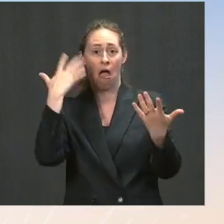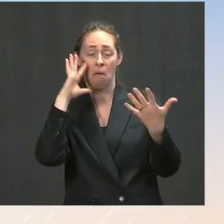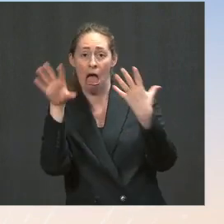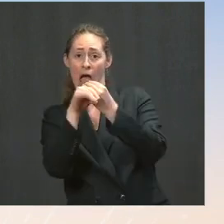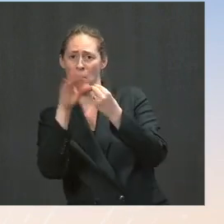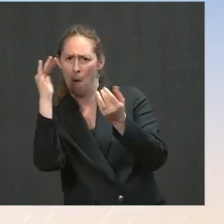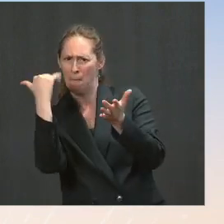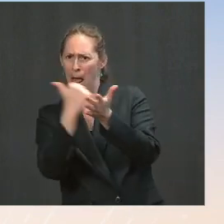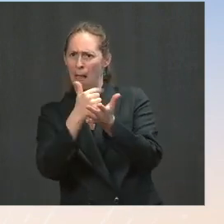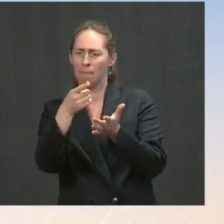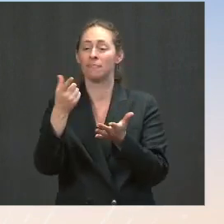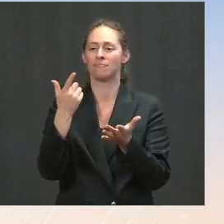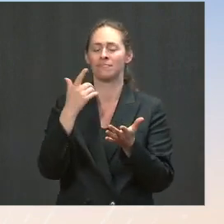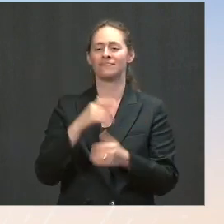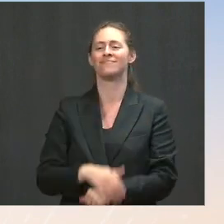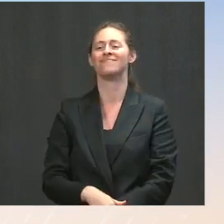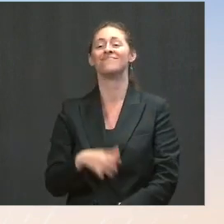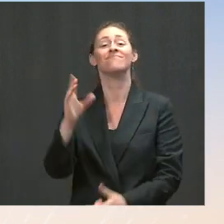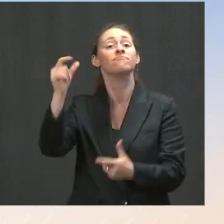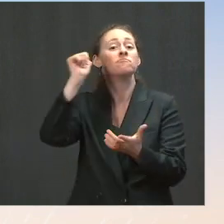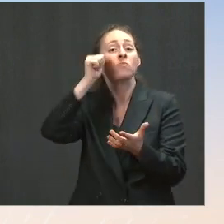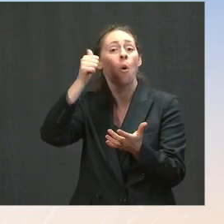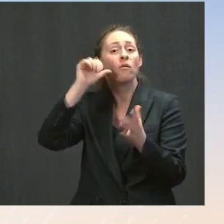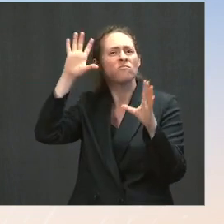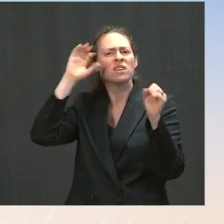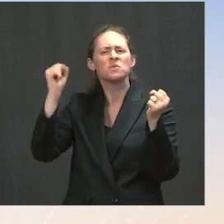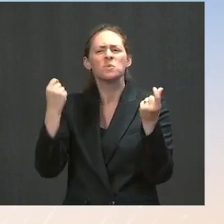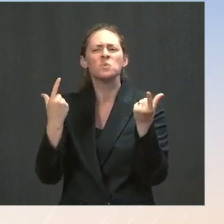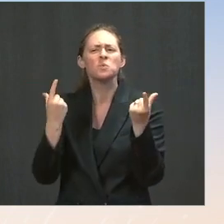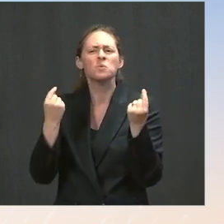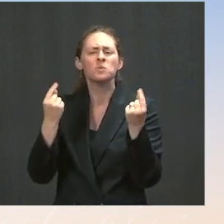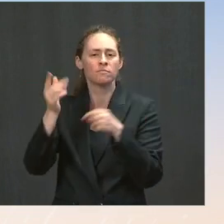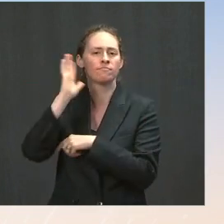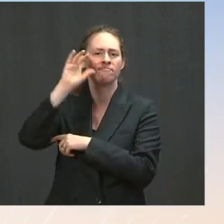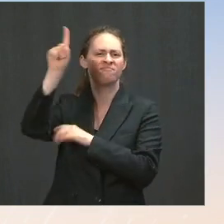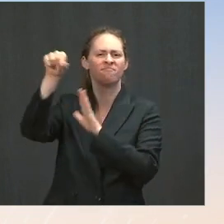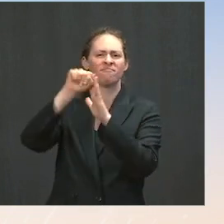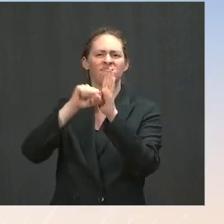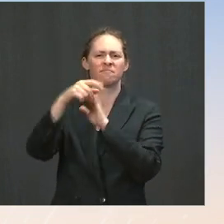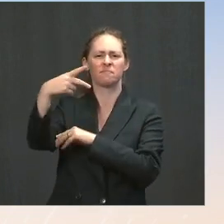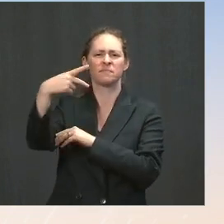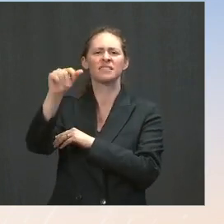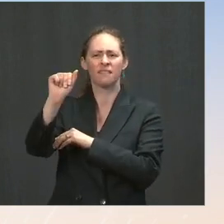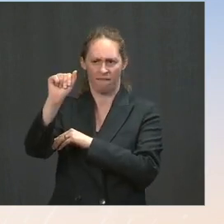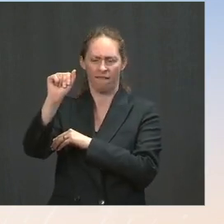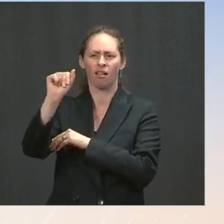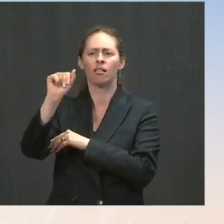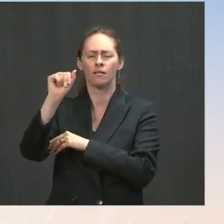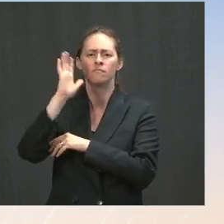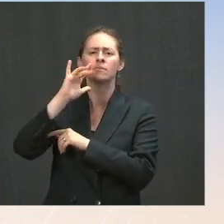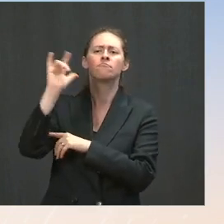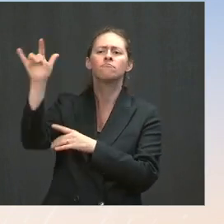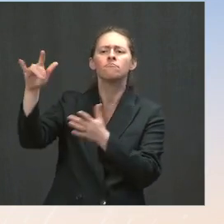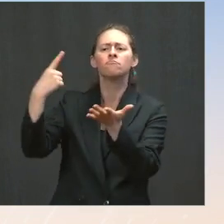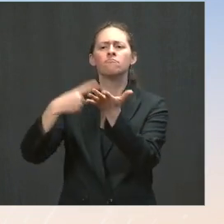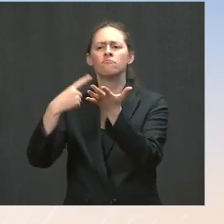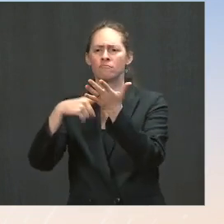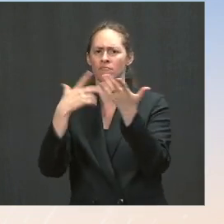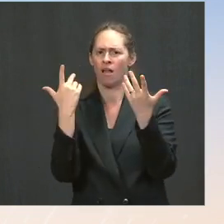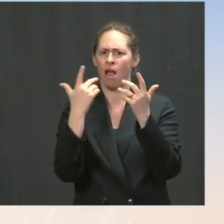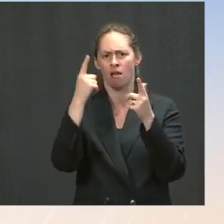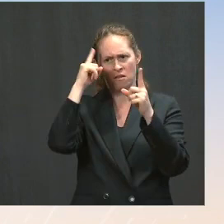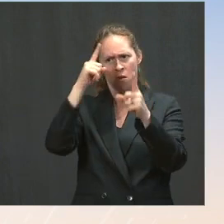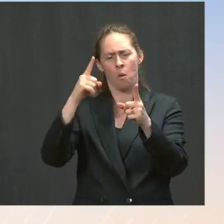to Lehigh Valley in Pennsylvania, where he will be emphasizing the importance of American manufacturing, buying products made